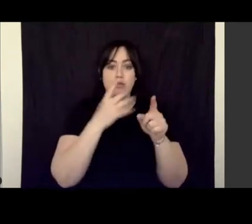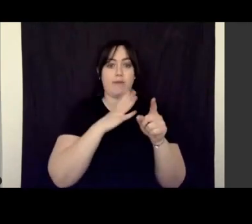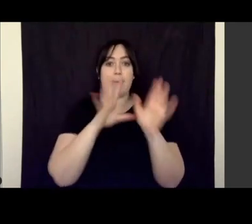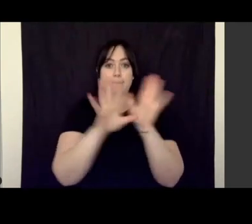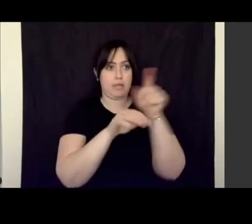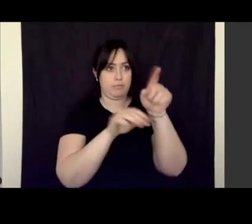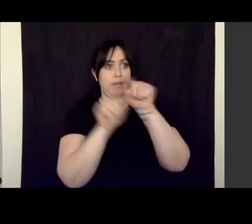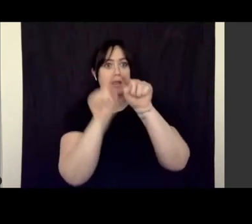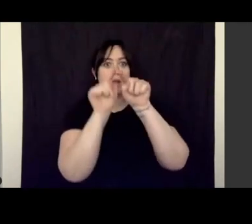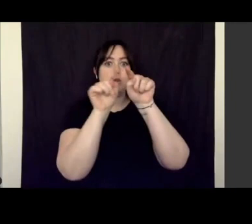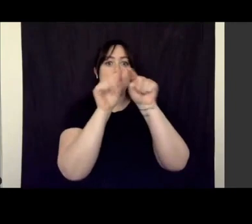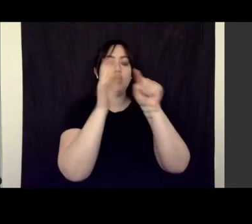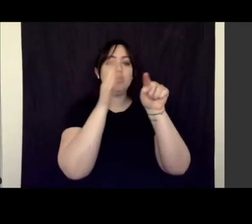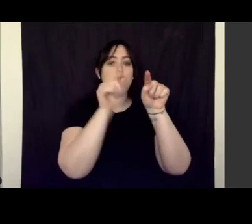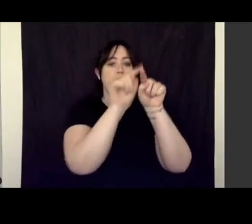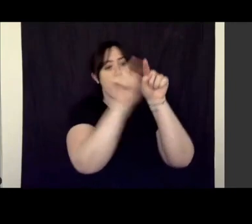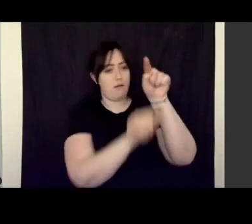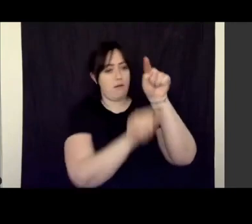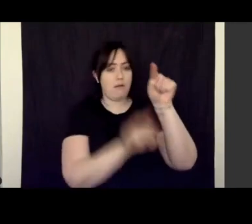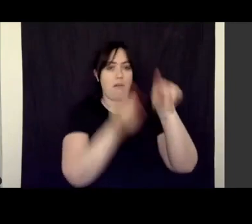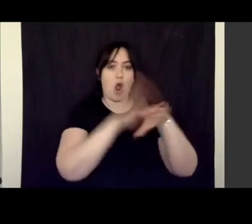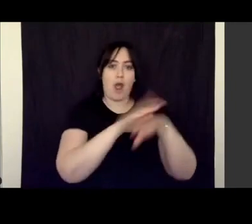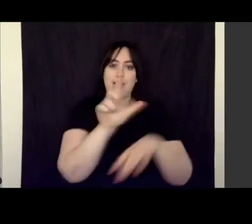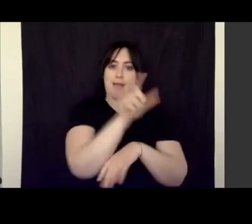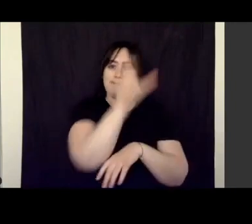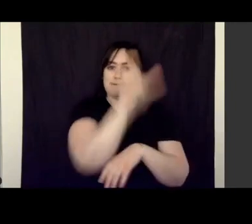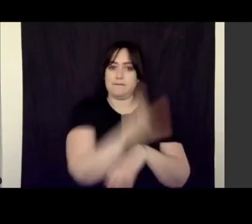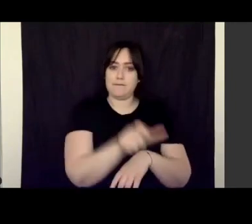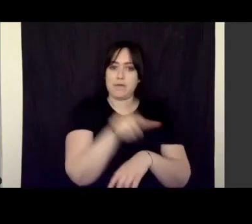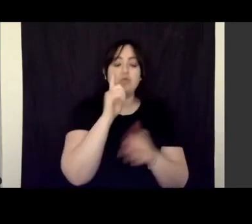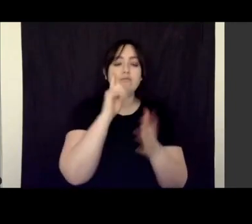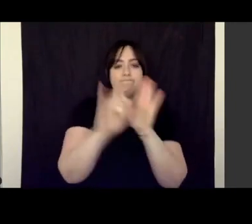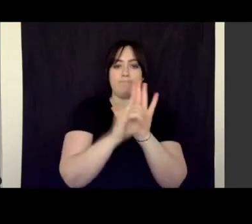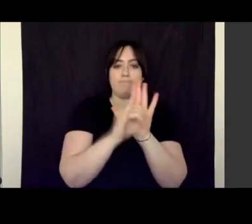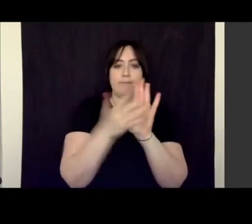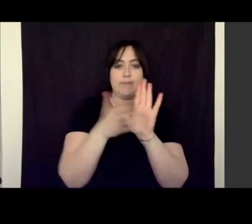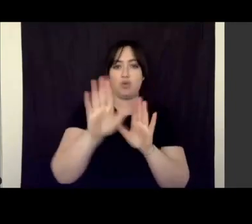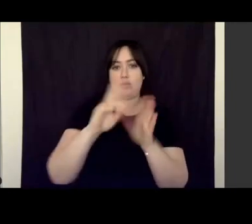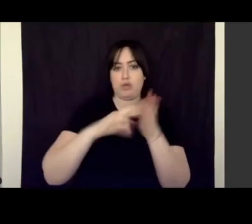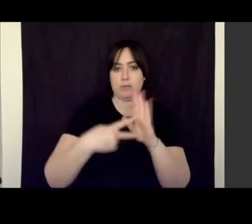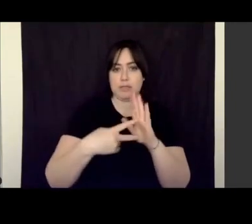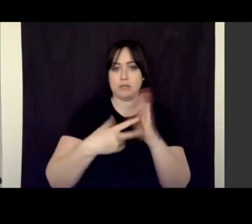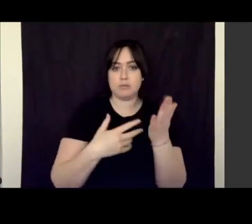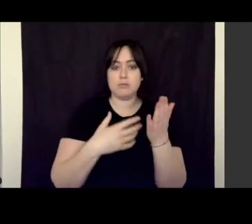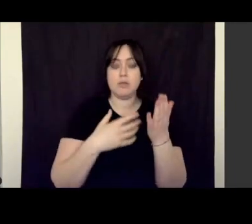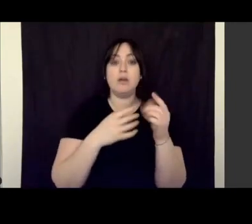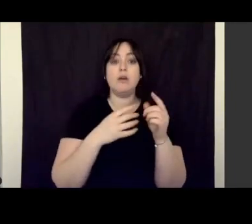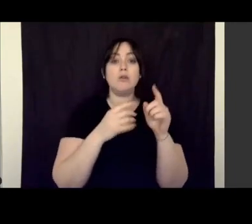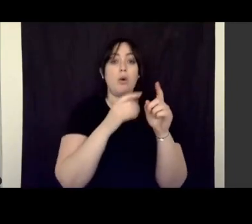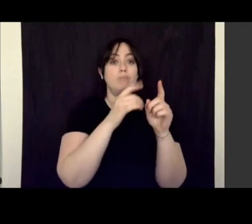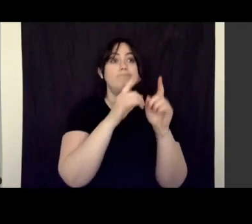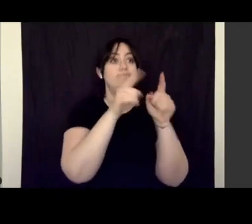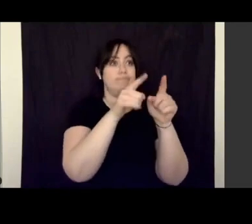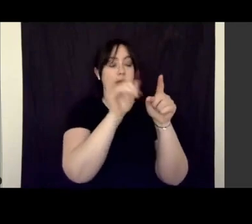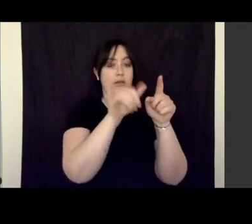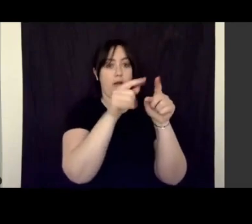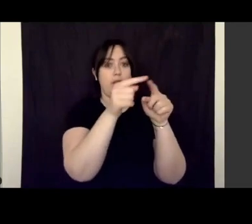down that side of the decision tree, right? Because that you identified your purpose. And now the next thing is,